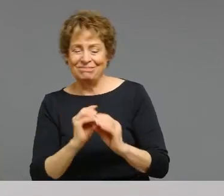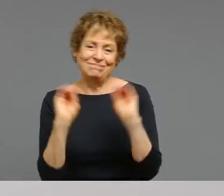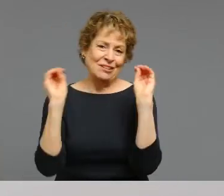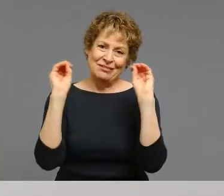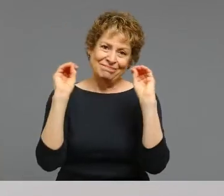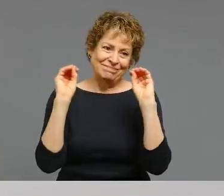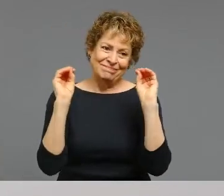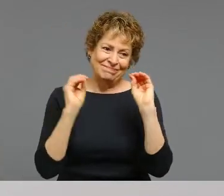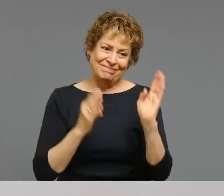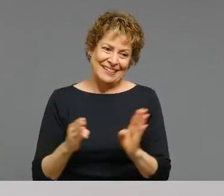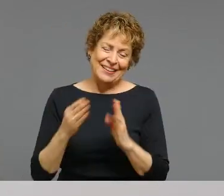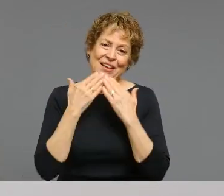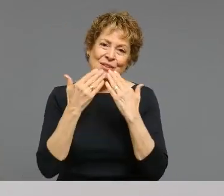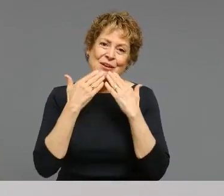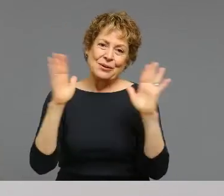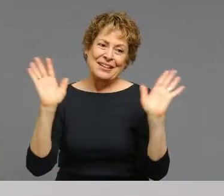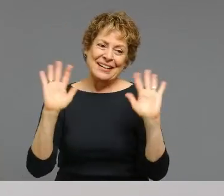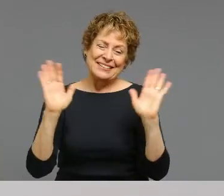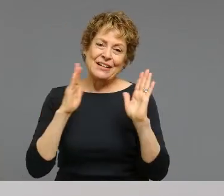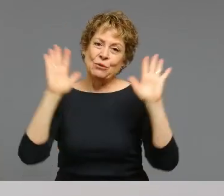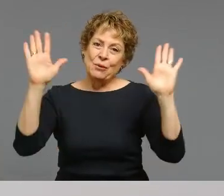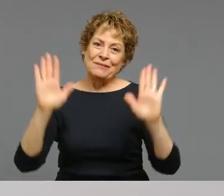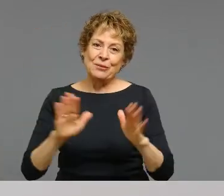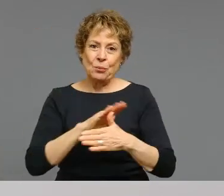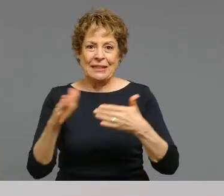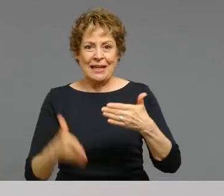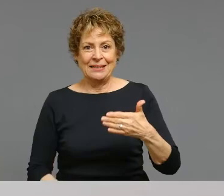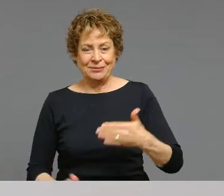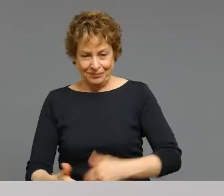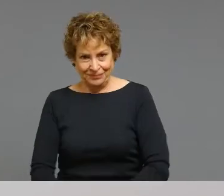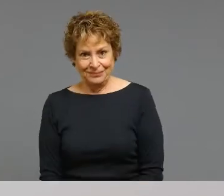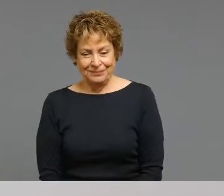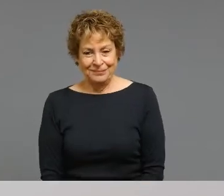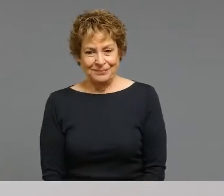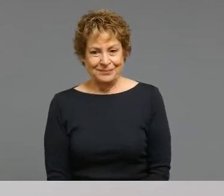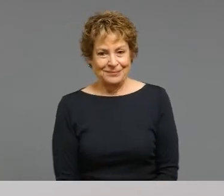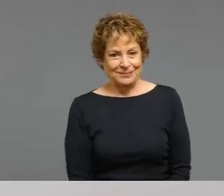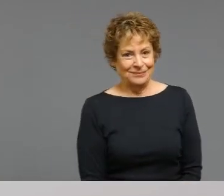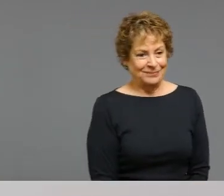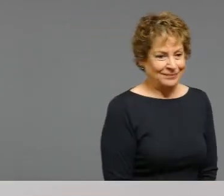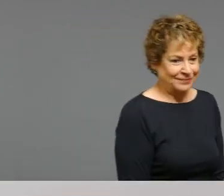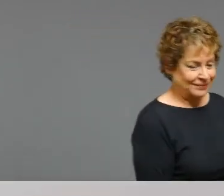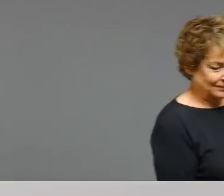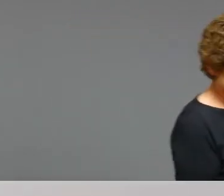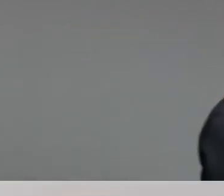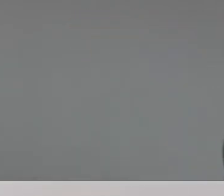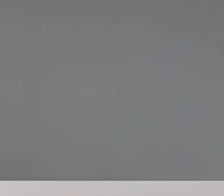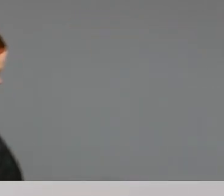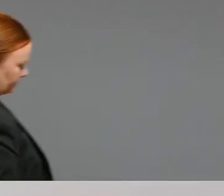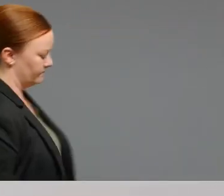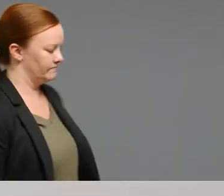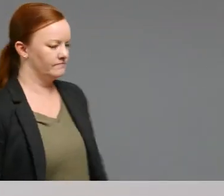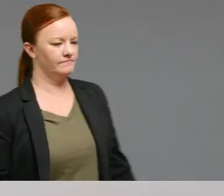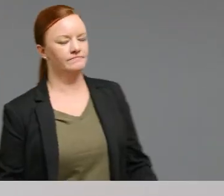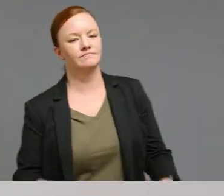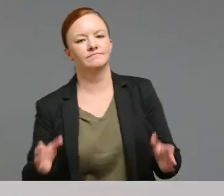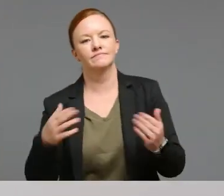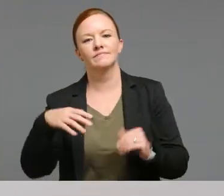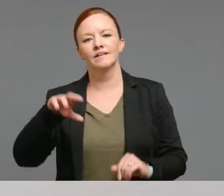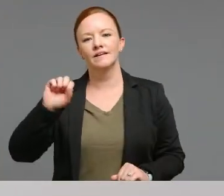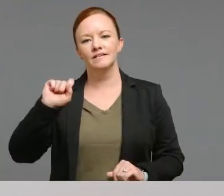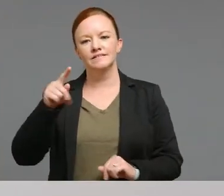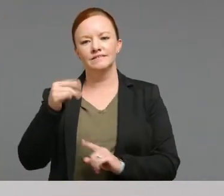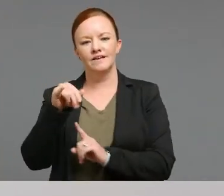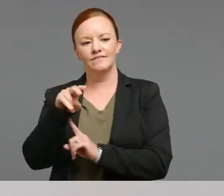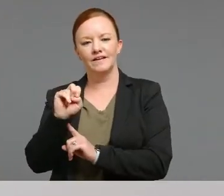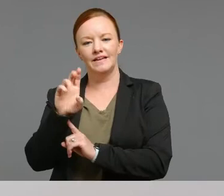You too. Stephanie Innes. Hey, Stephanie. Hi, Dr. Christ. So just bouncing